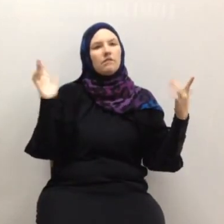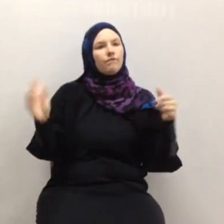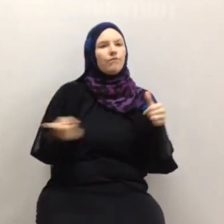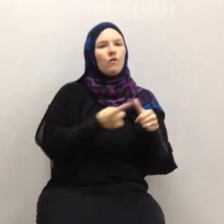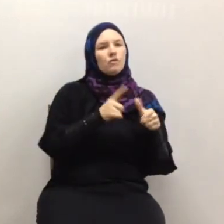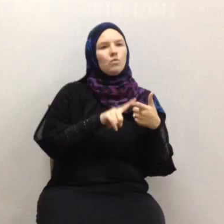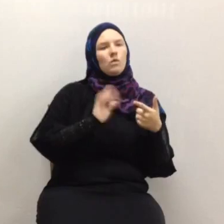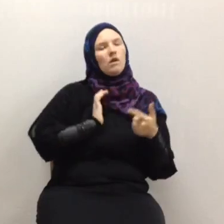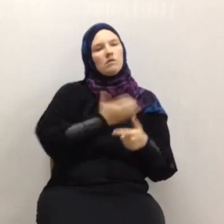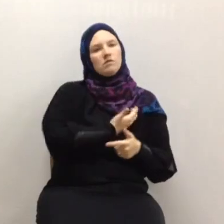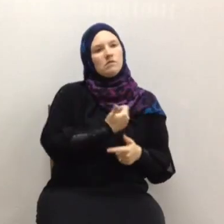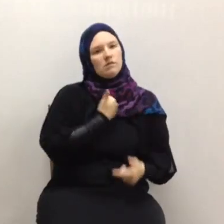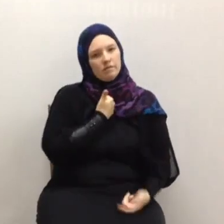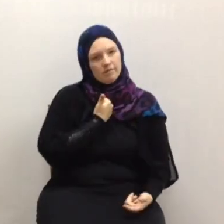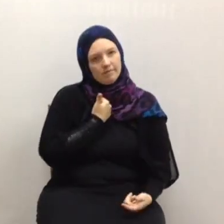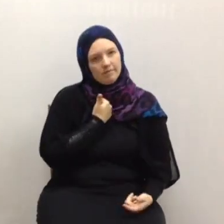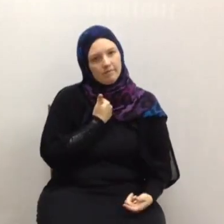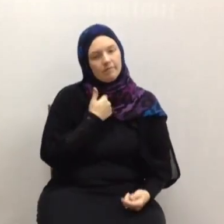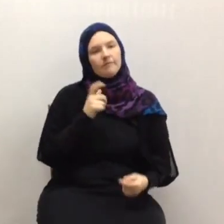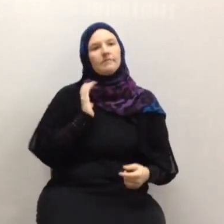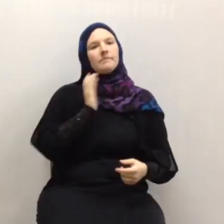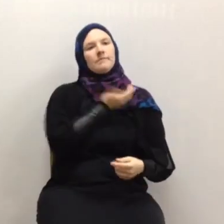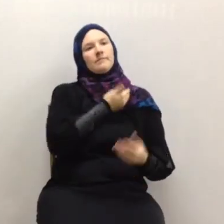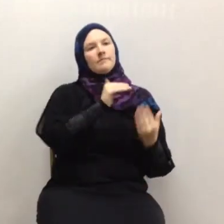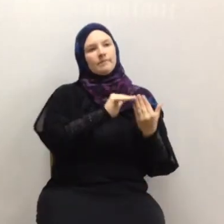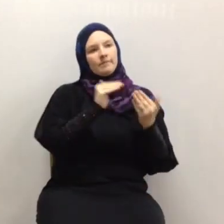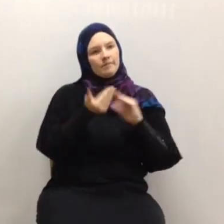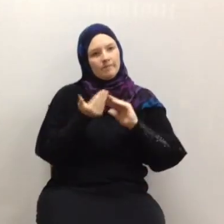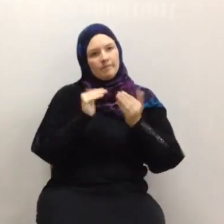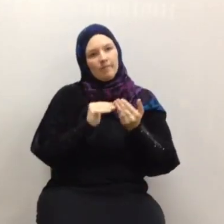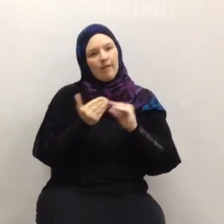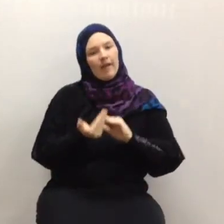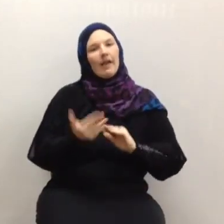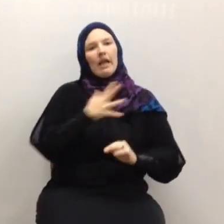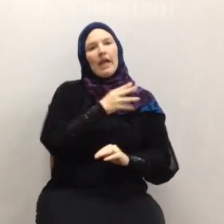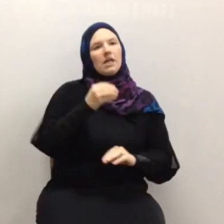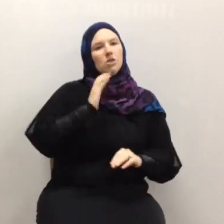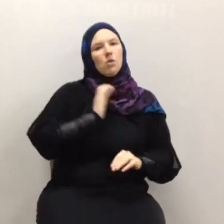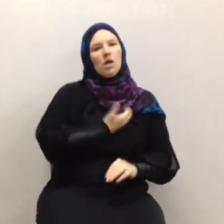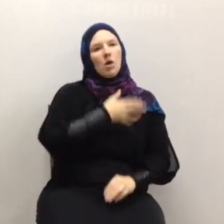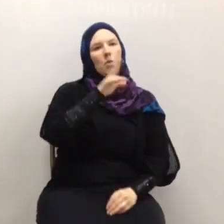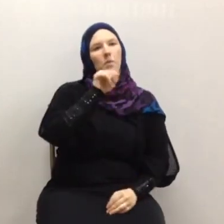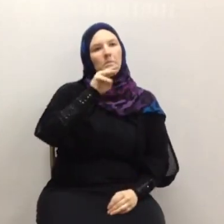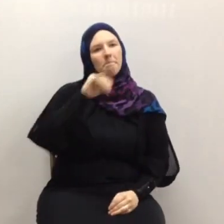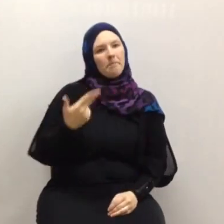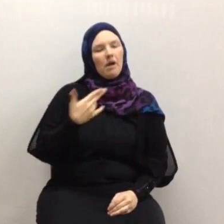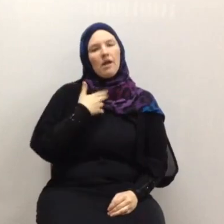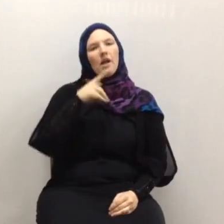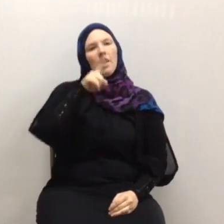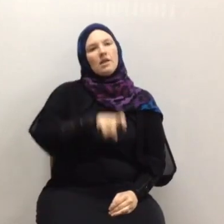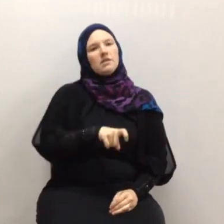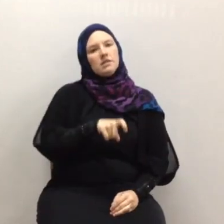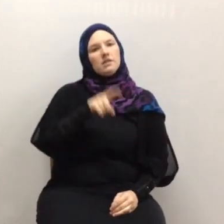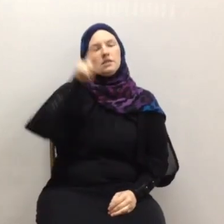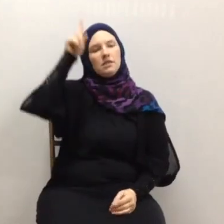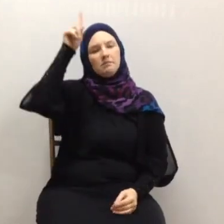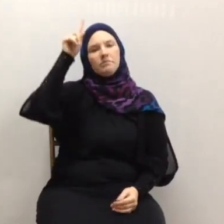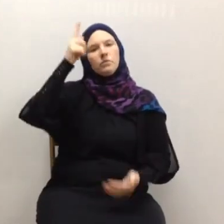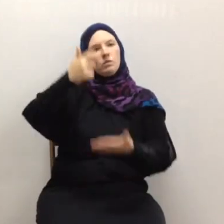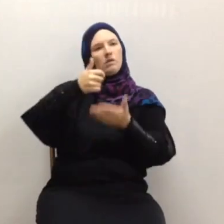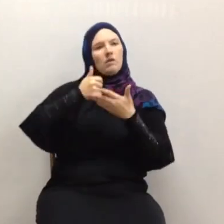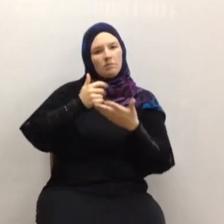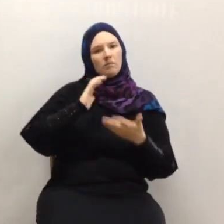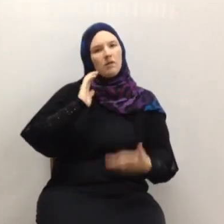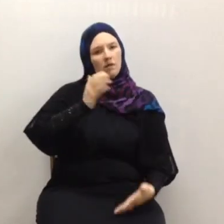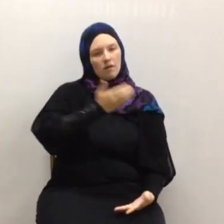community and to our ummah. And I ask him to enable us to be guidance